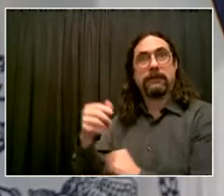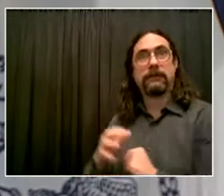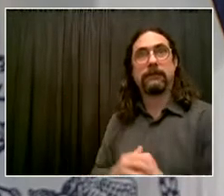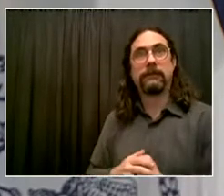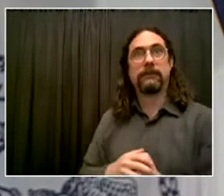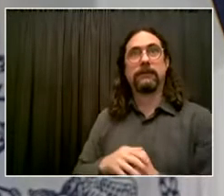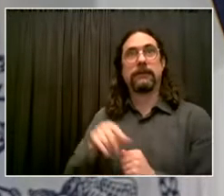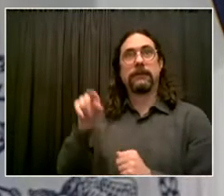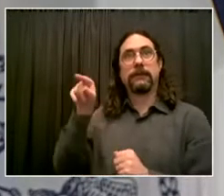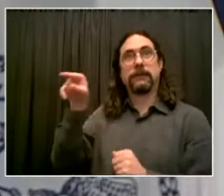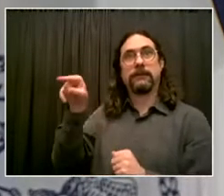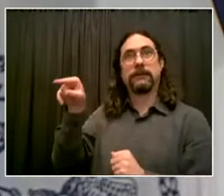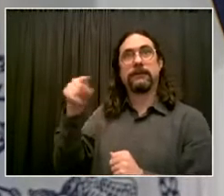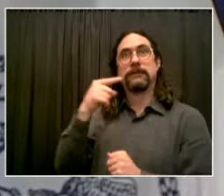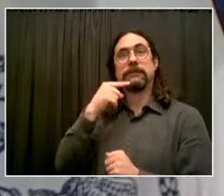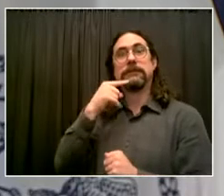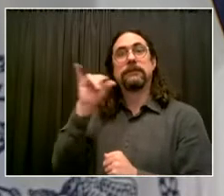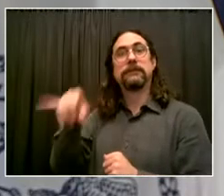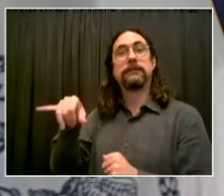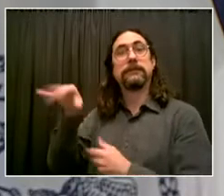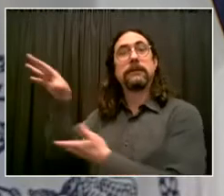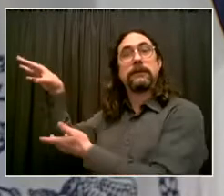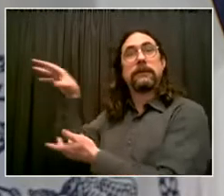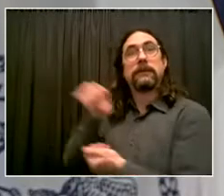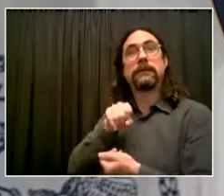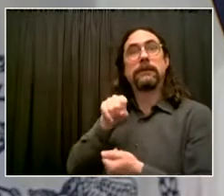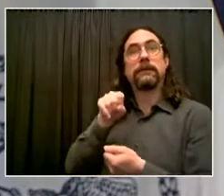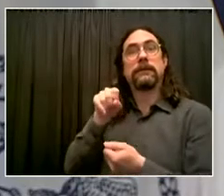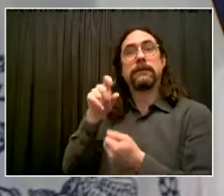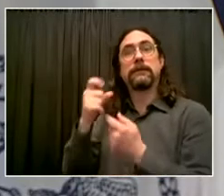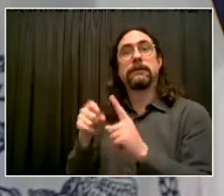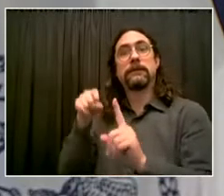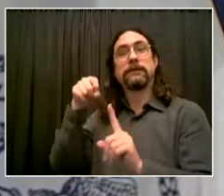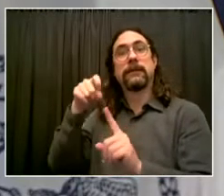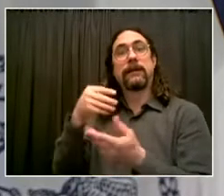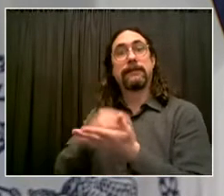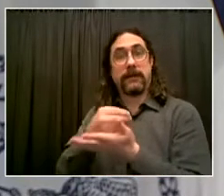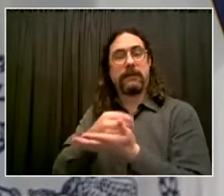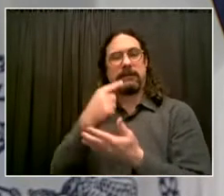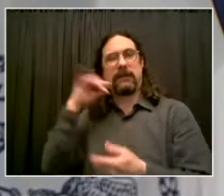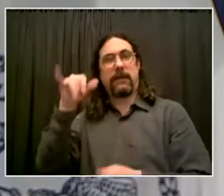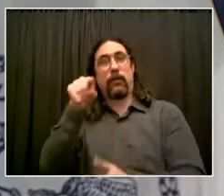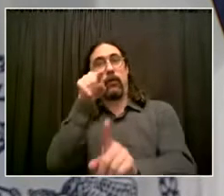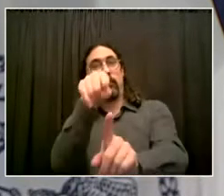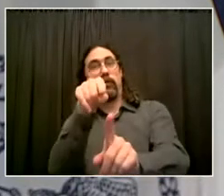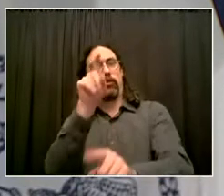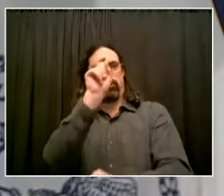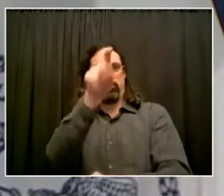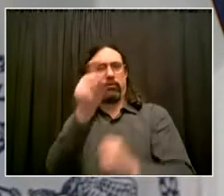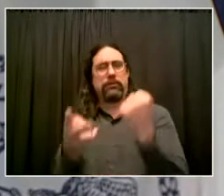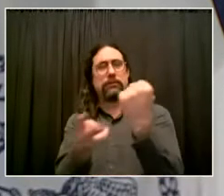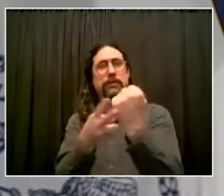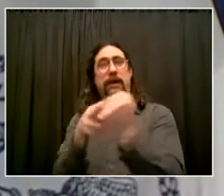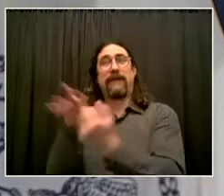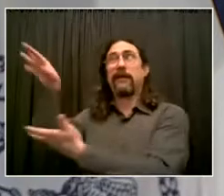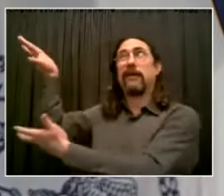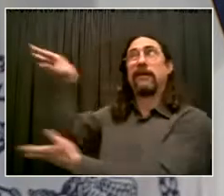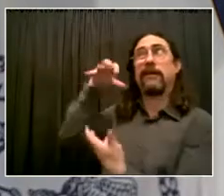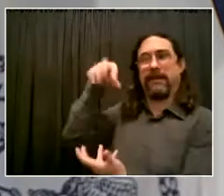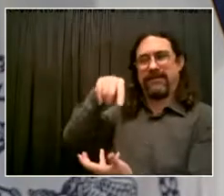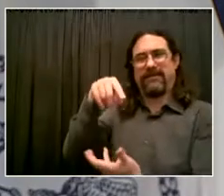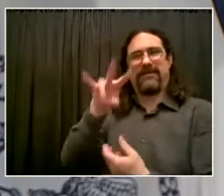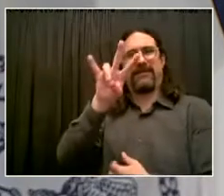to that? I'd say a couple of things, Juan Manuel. First of all, the way the stimulus funding is structured, it is doled